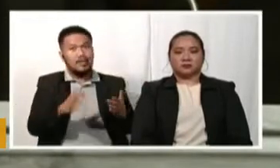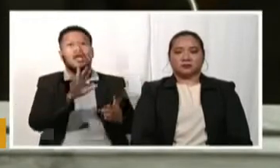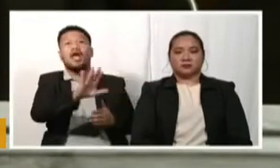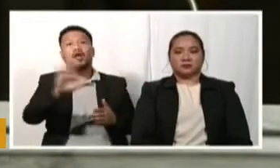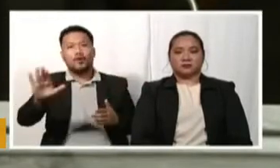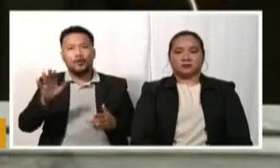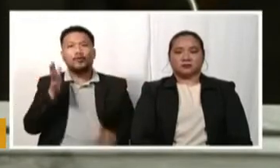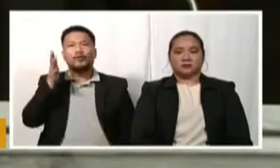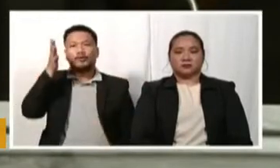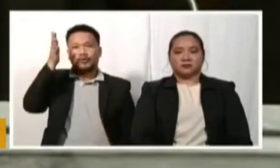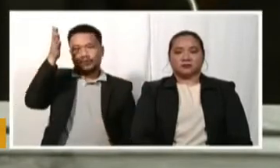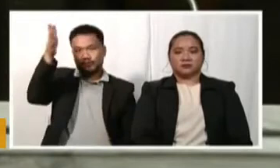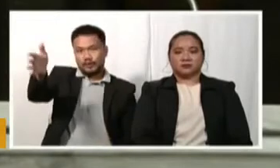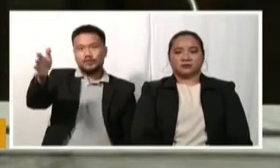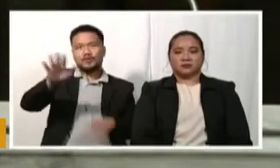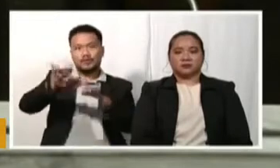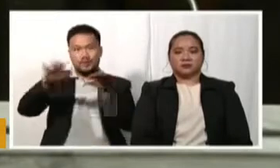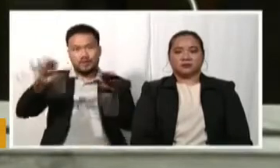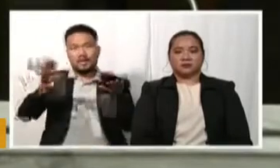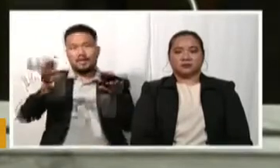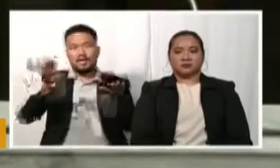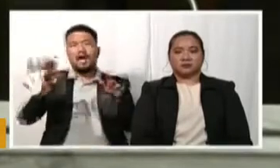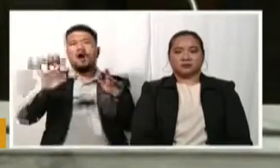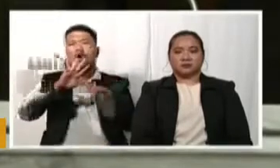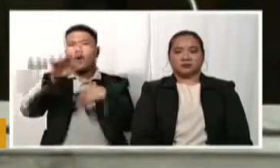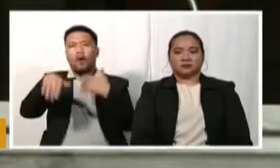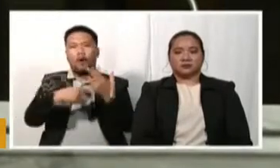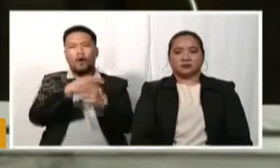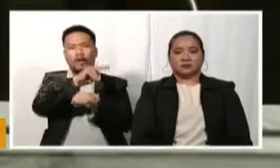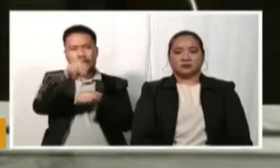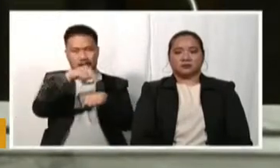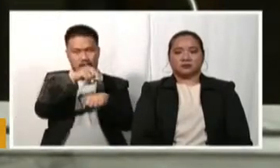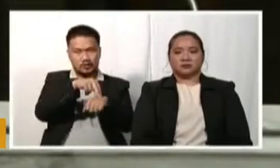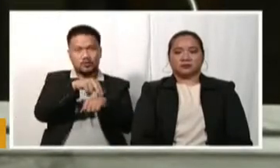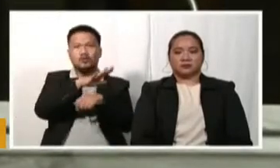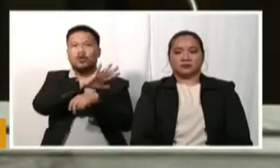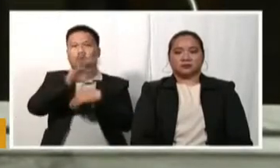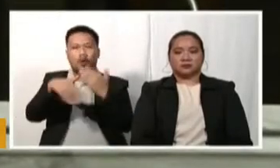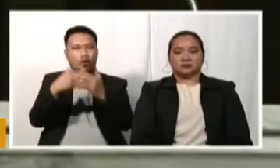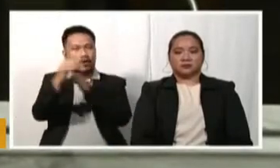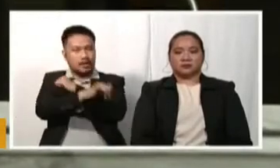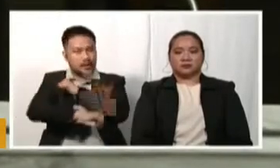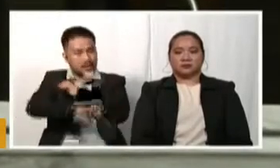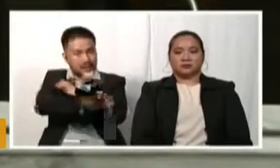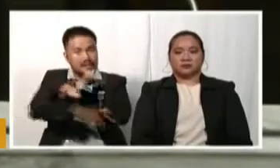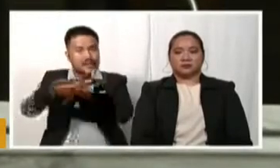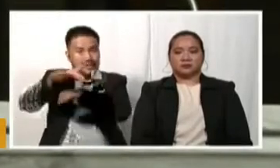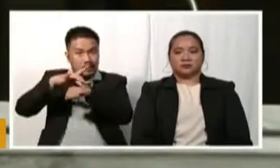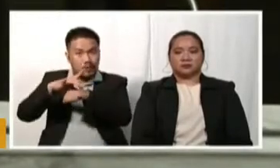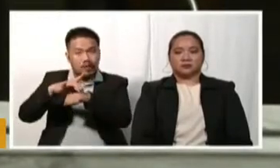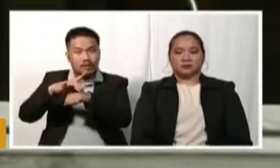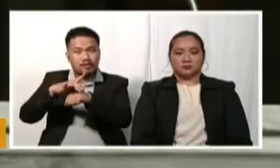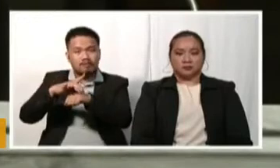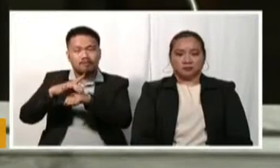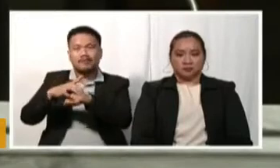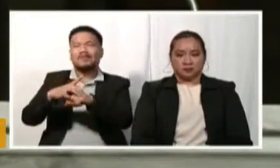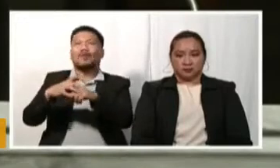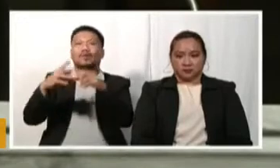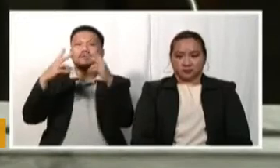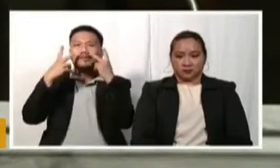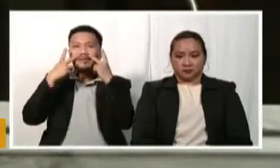your descendants all the nations of the earth shall find